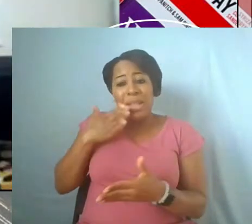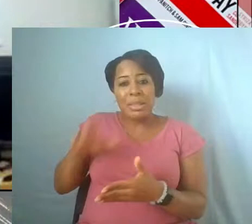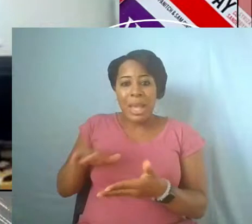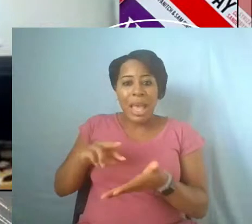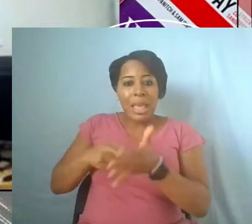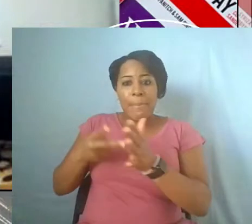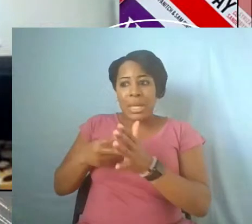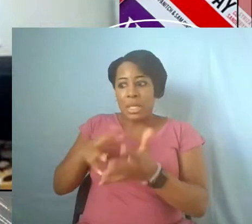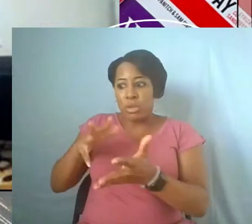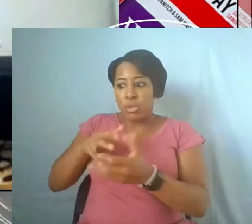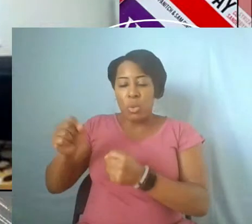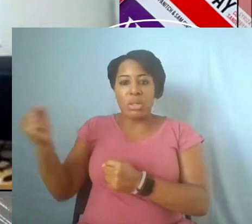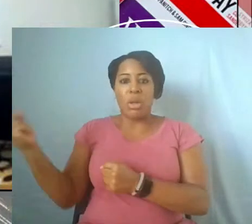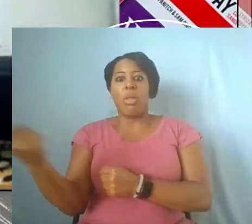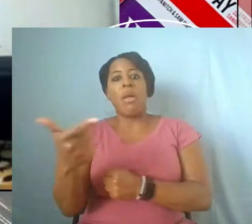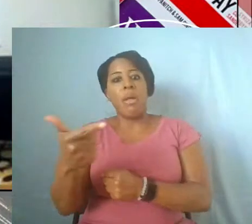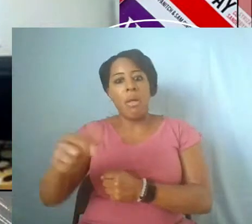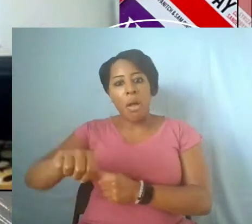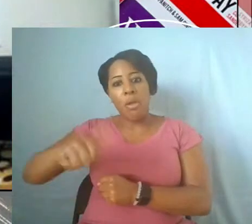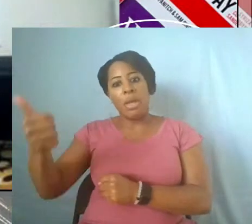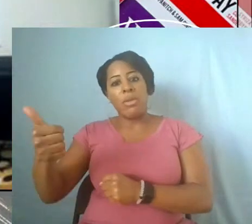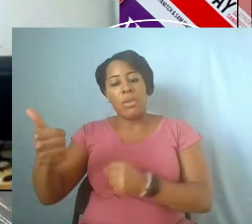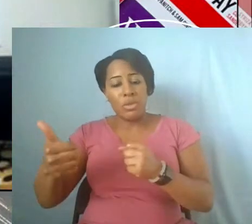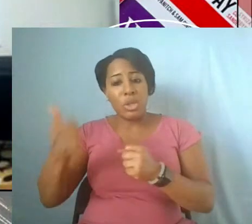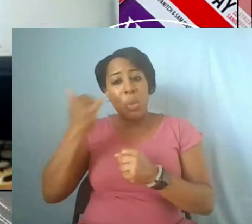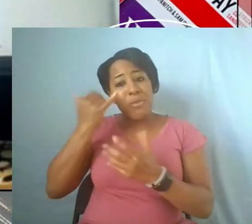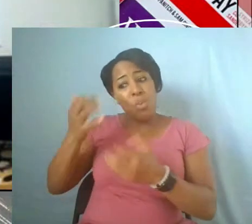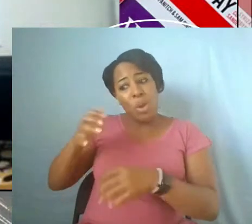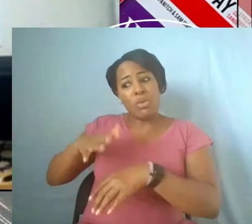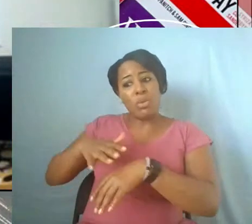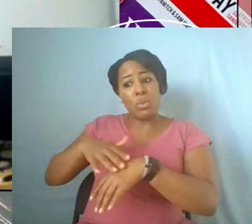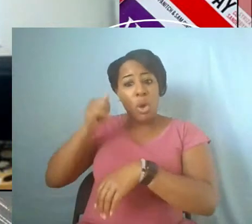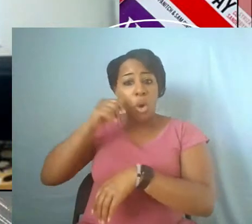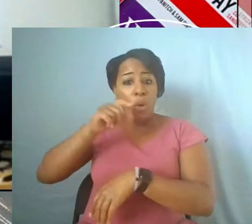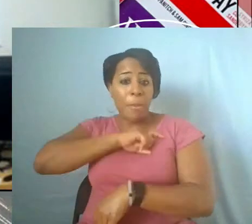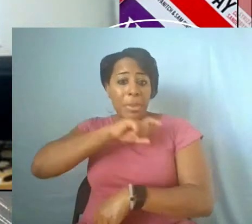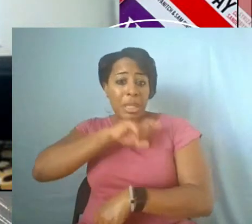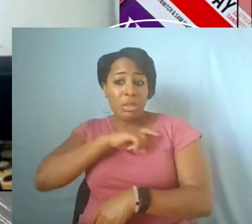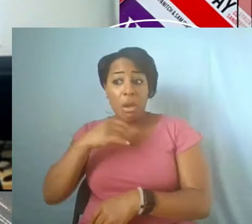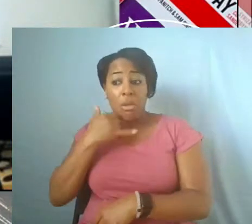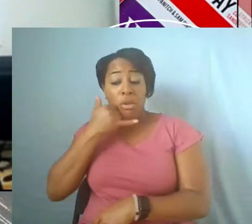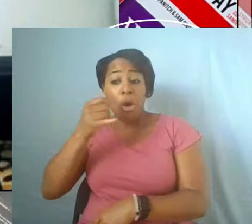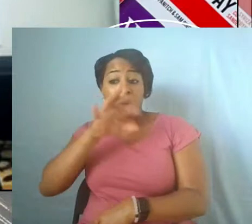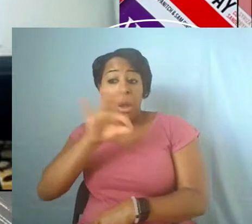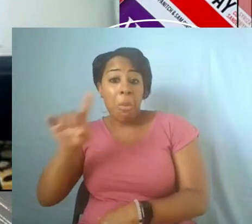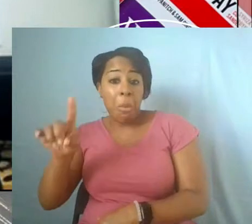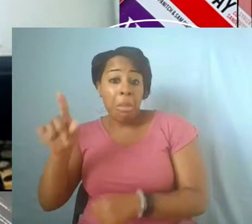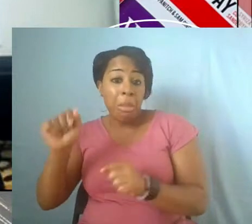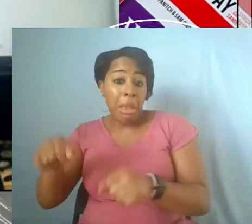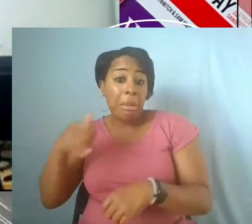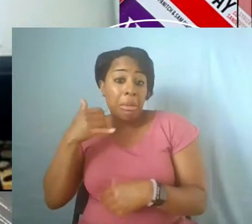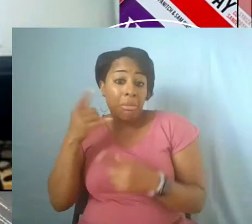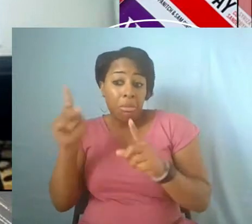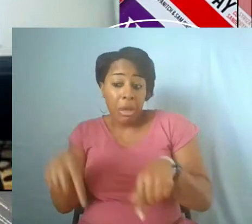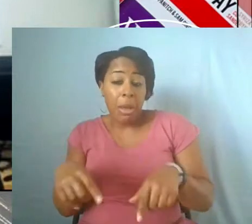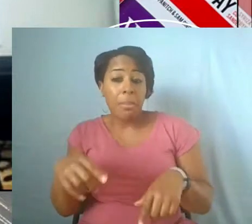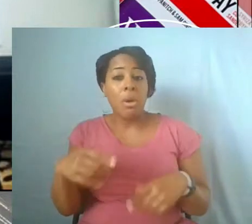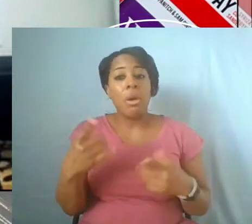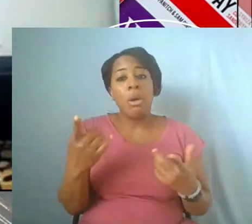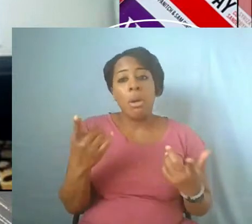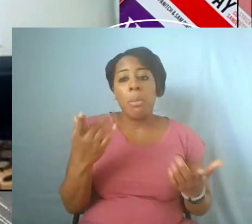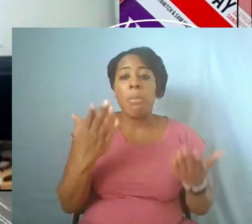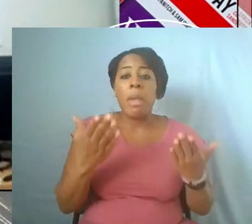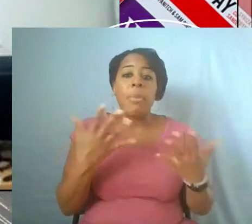in your community you want to call police, then call 911 and they can come. But what if you decide that you wanted to call 411